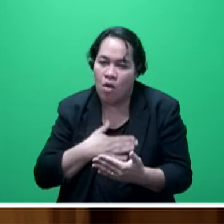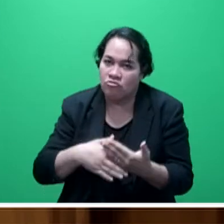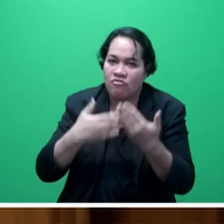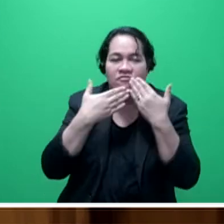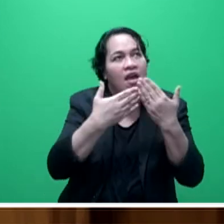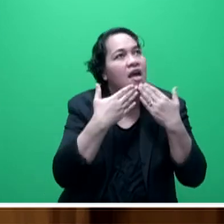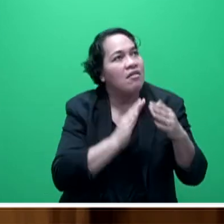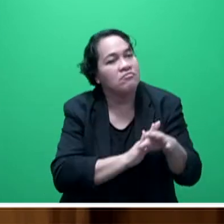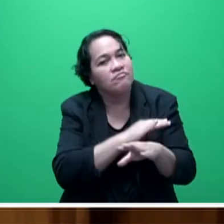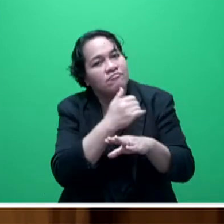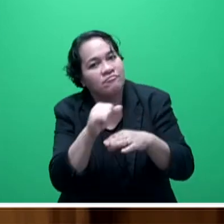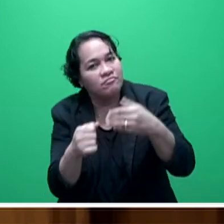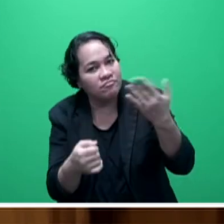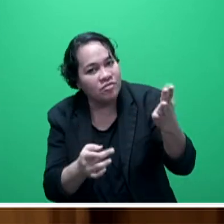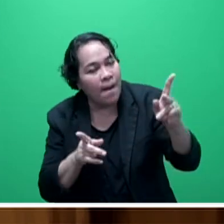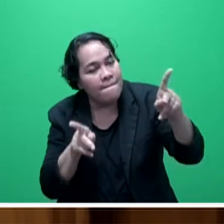continued